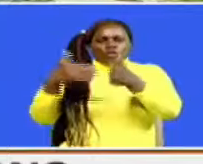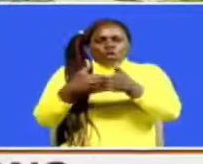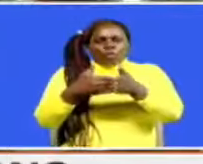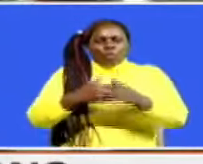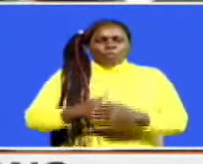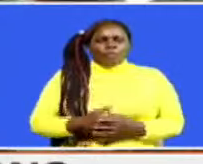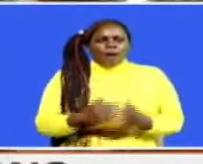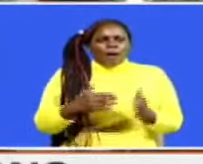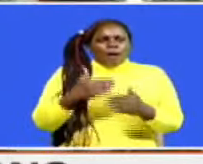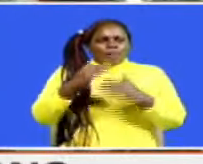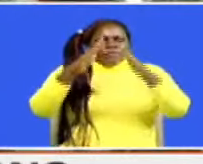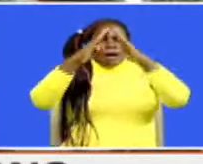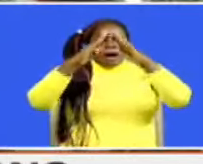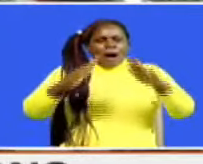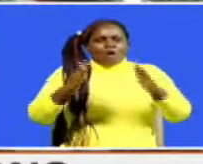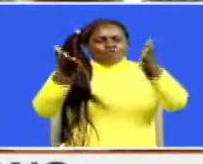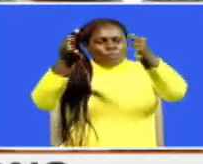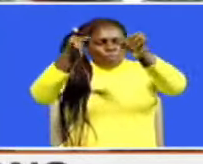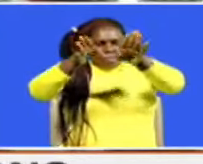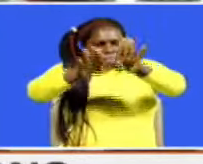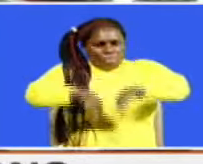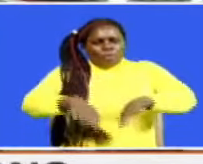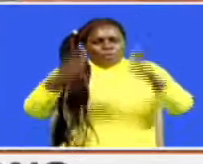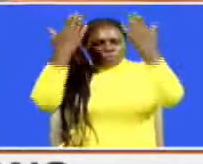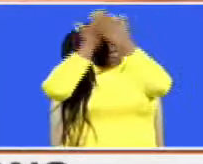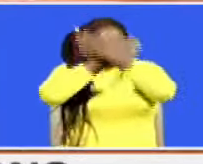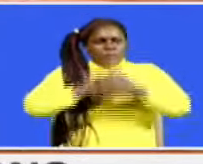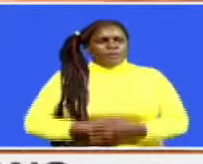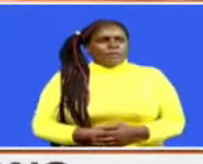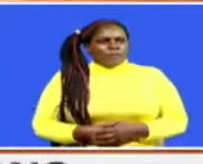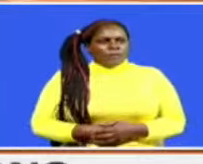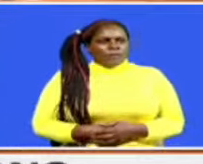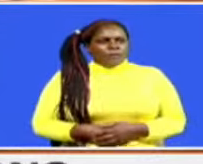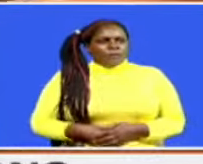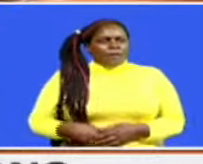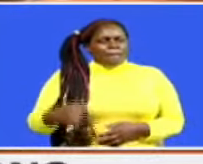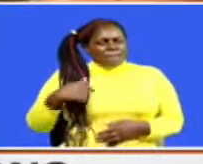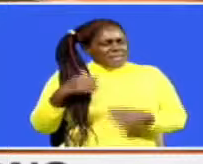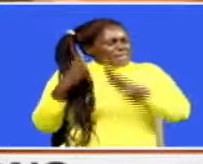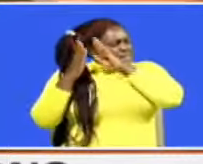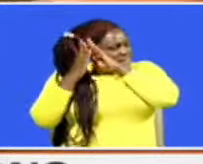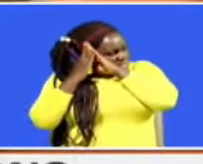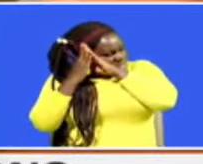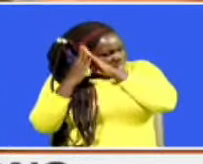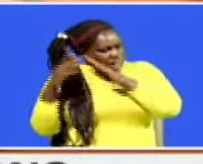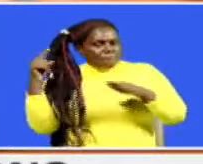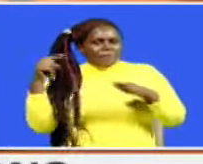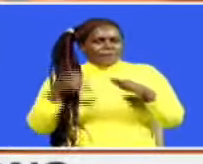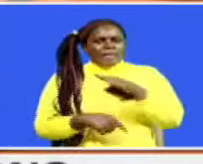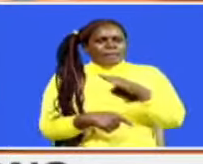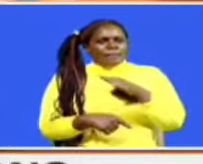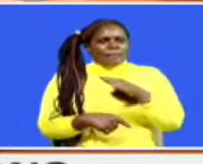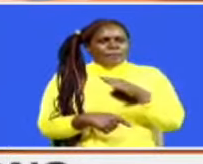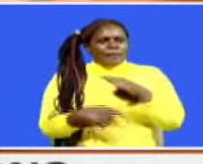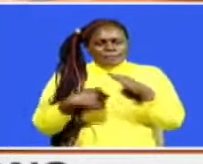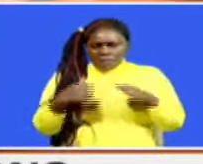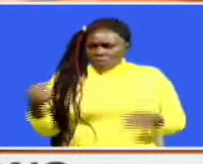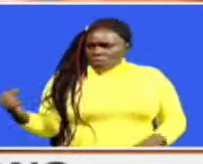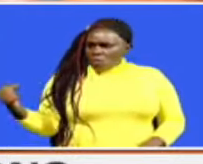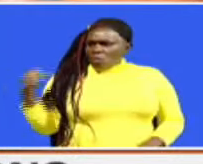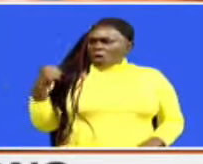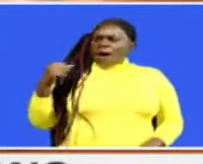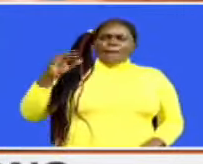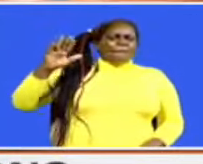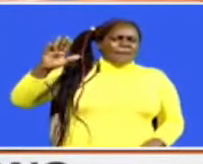end after her house was brought down late in the night. I was in deep sleep. In fact, I woke up